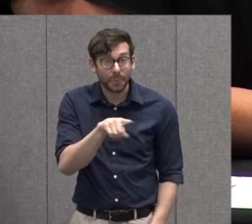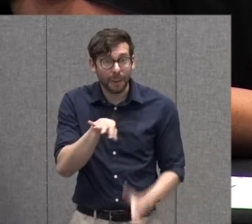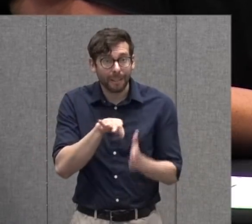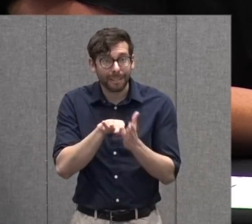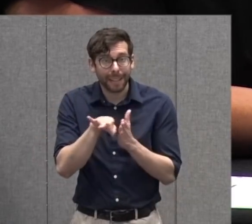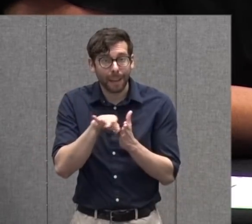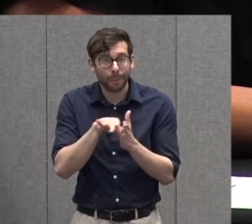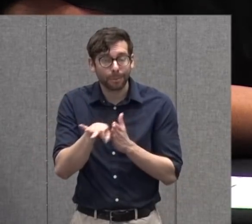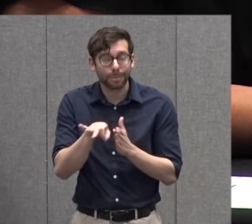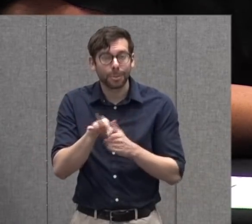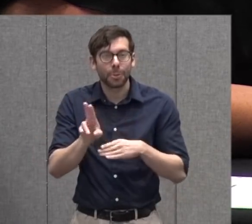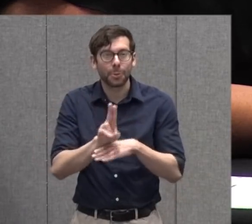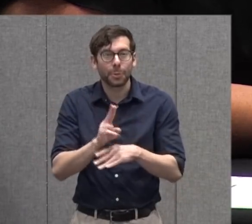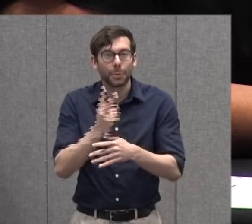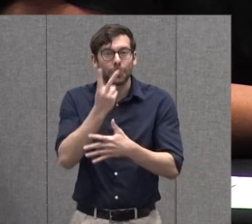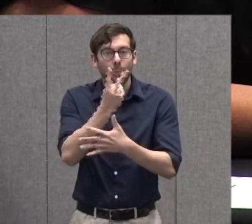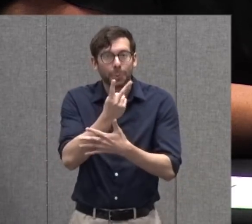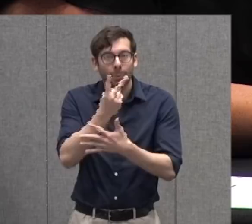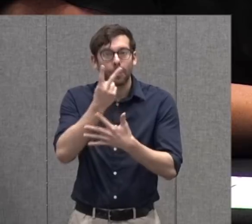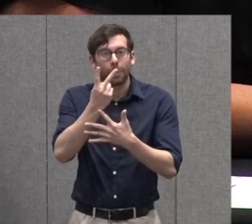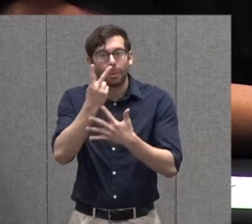answer.